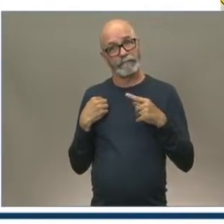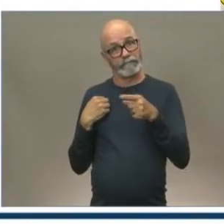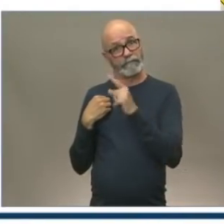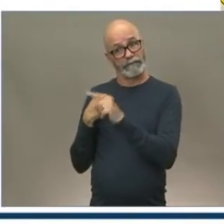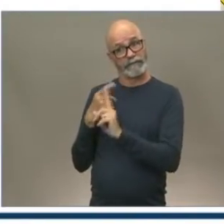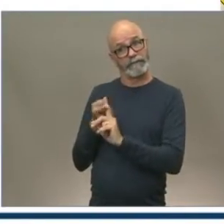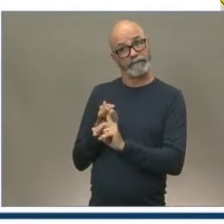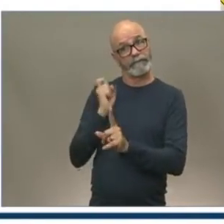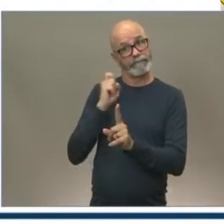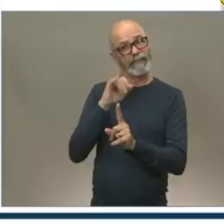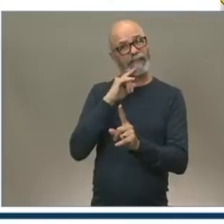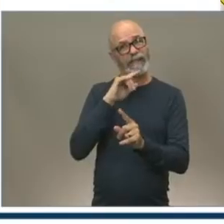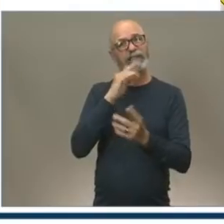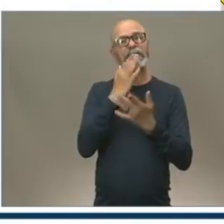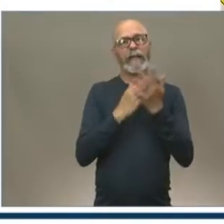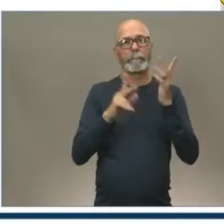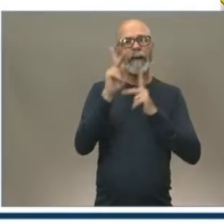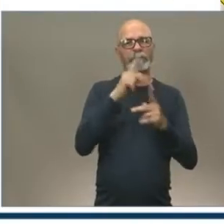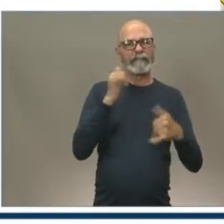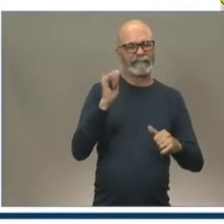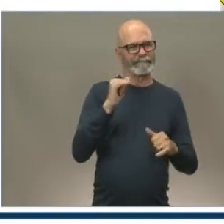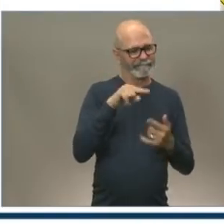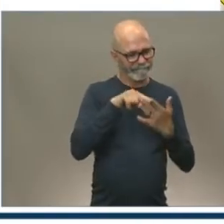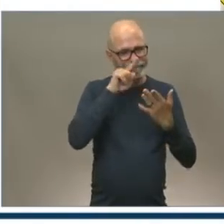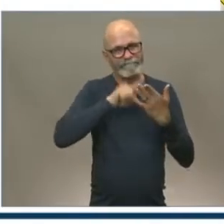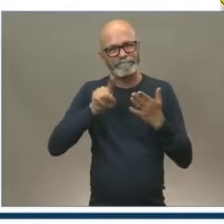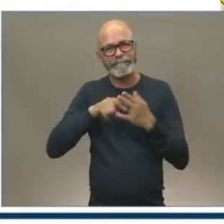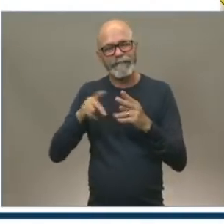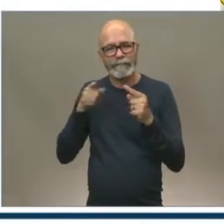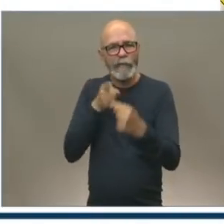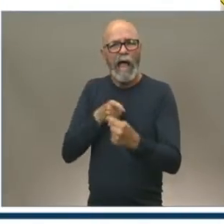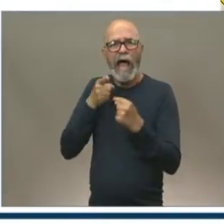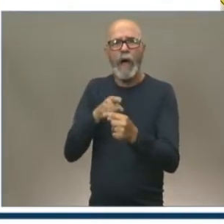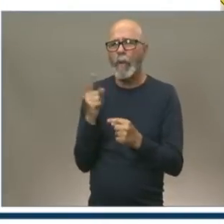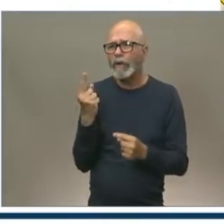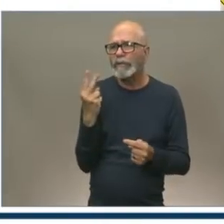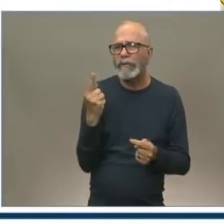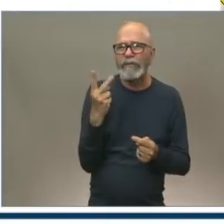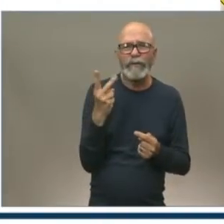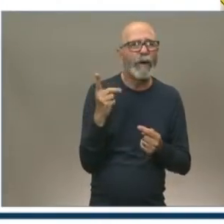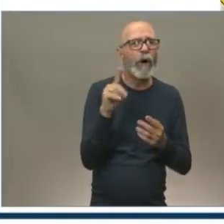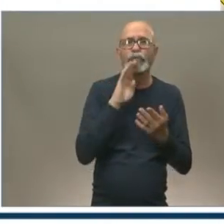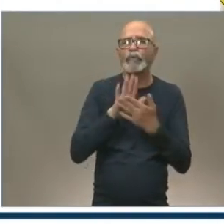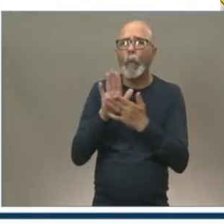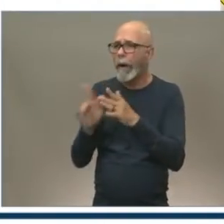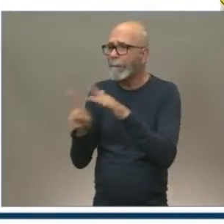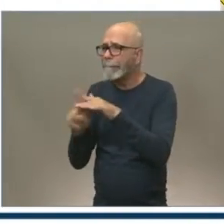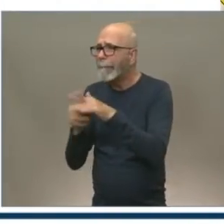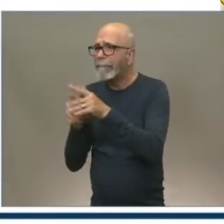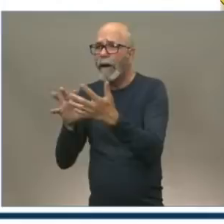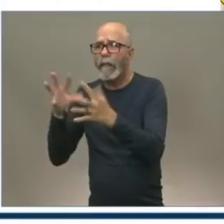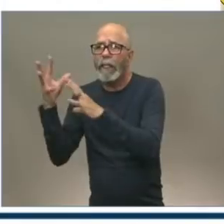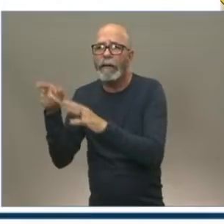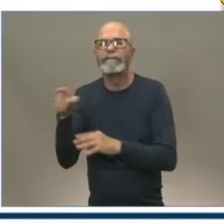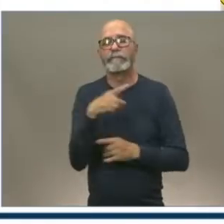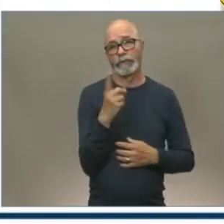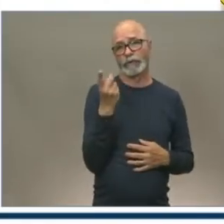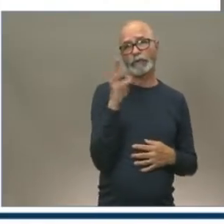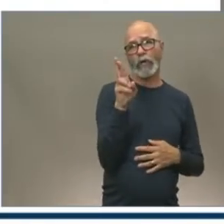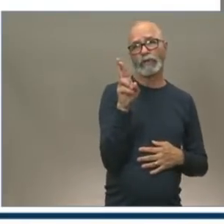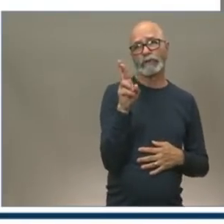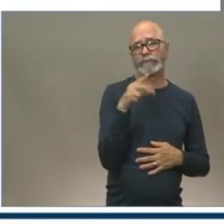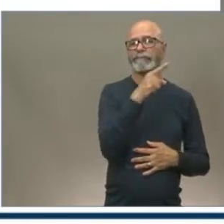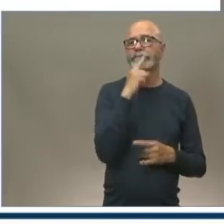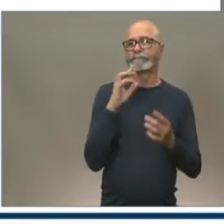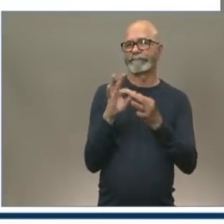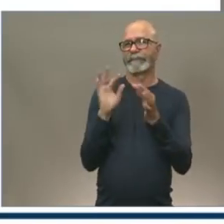investigation or to the recent school cases? Exactly what's going on there? So as I said in my remarks, we've got several clusters